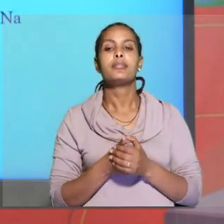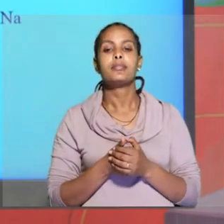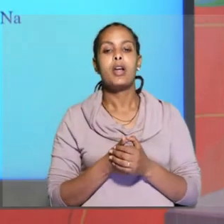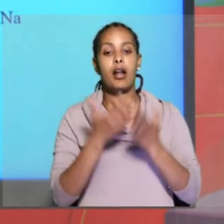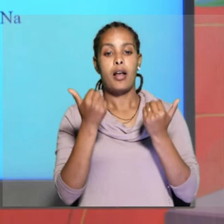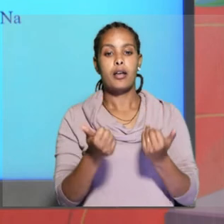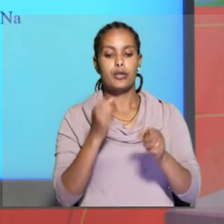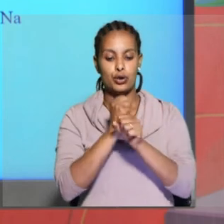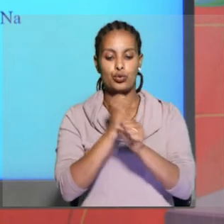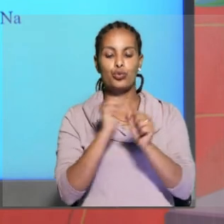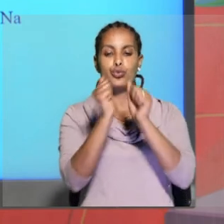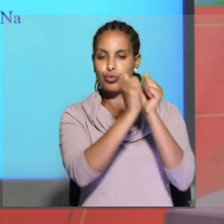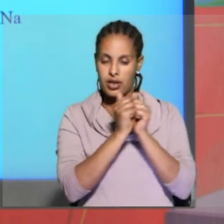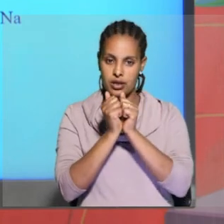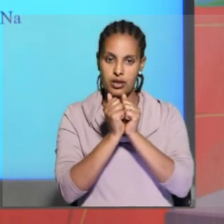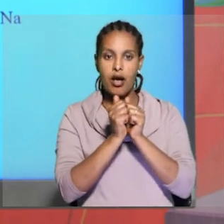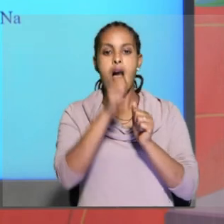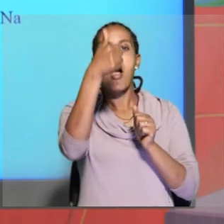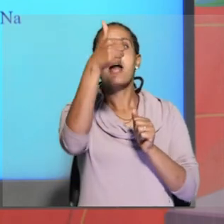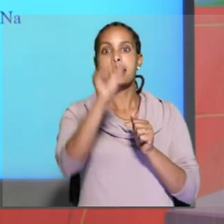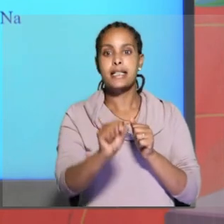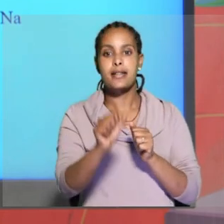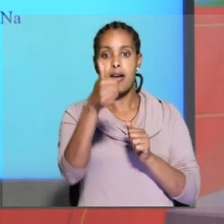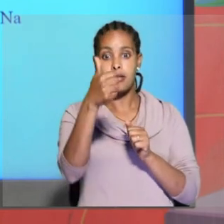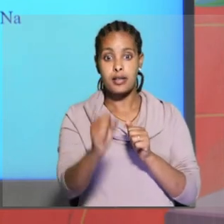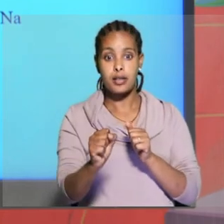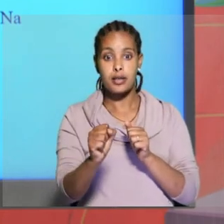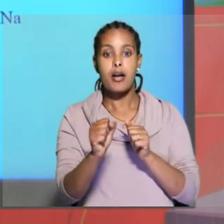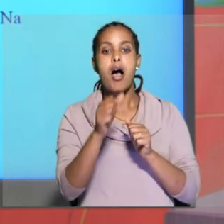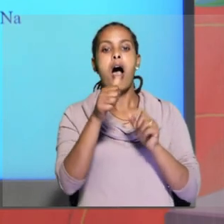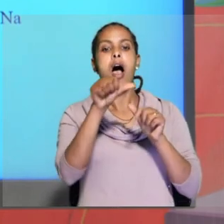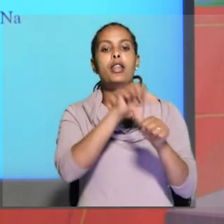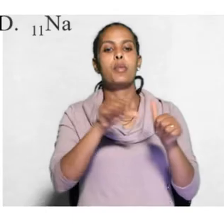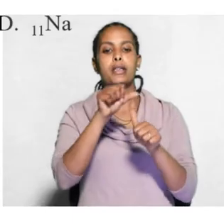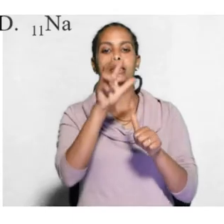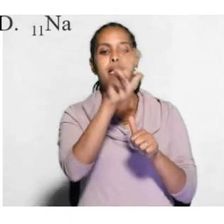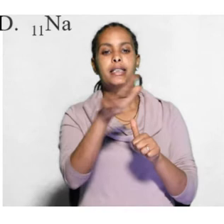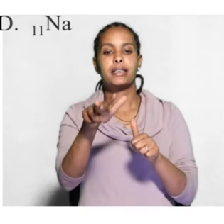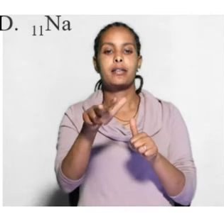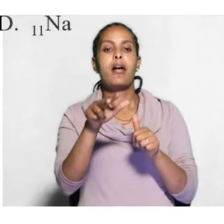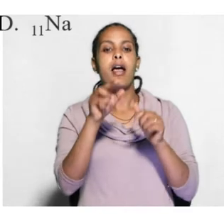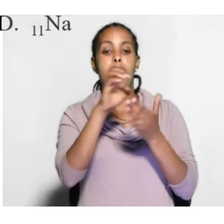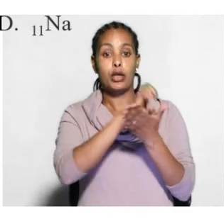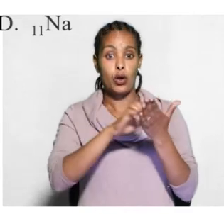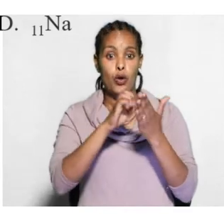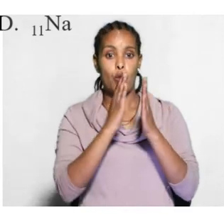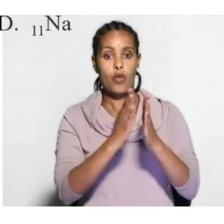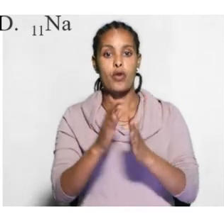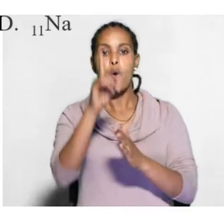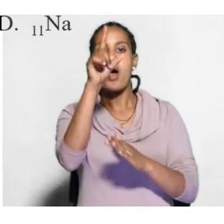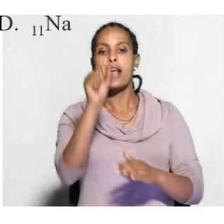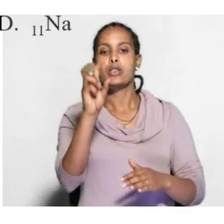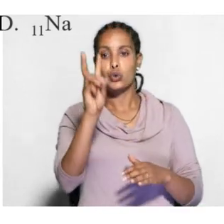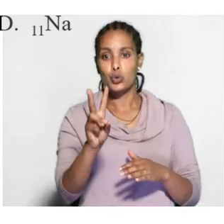33. Let us do together arsenic with atomic number 33. Its electronic configuration